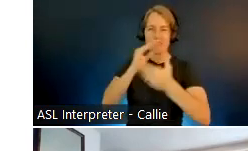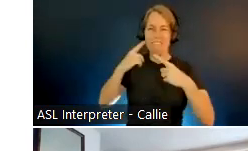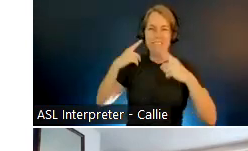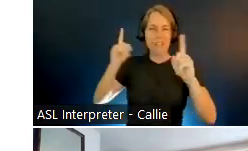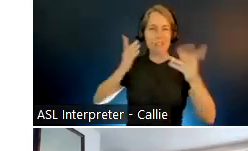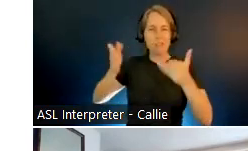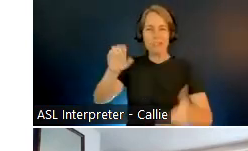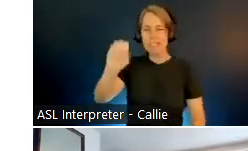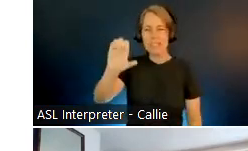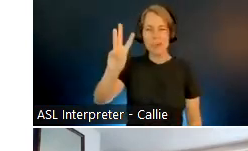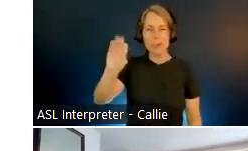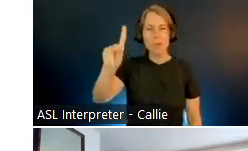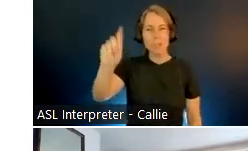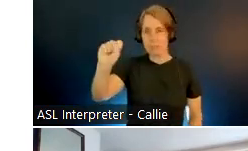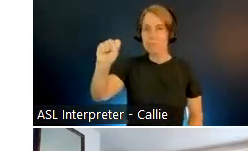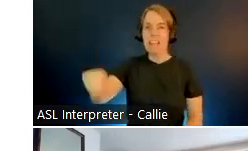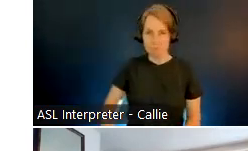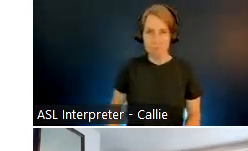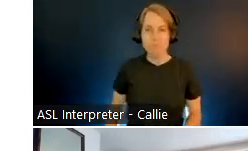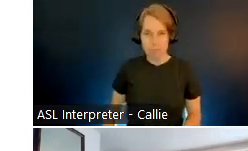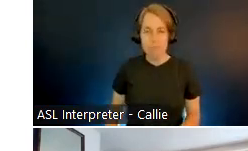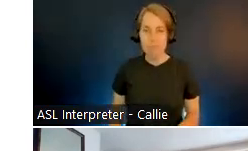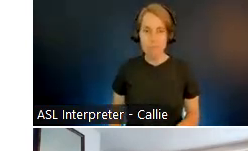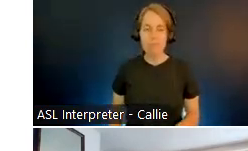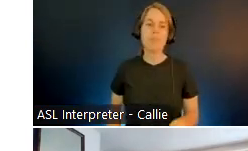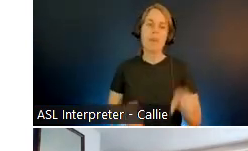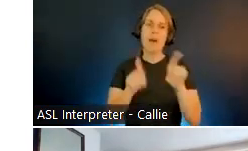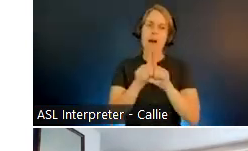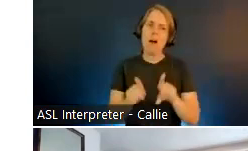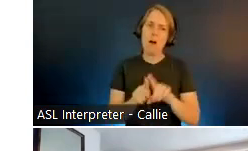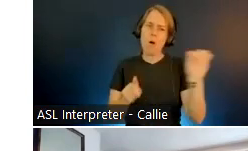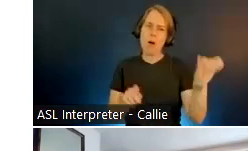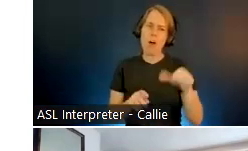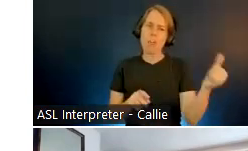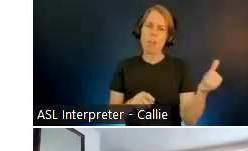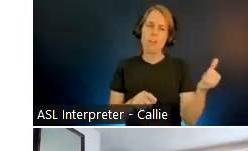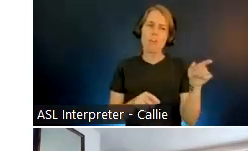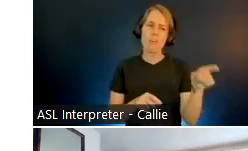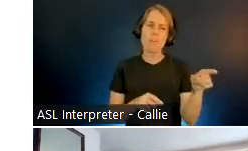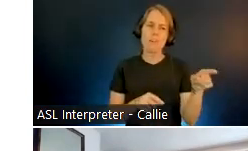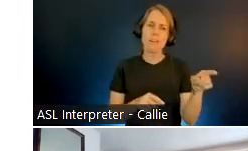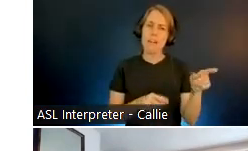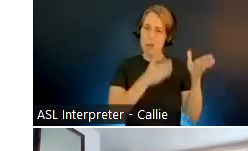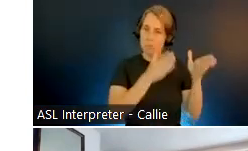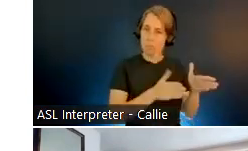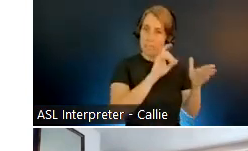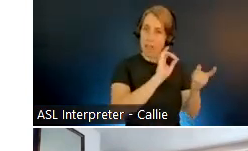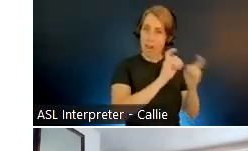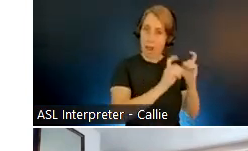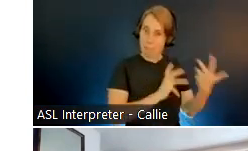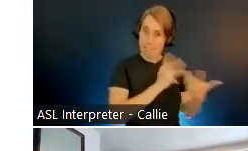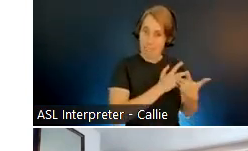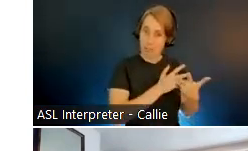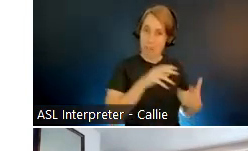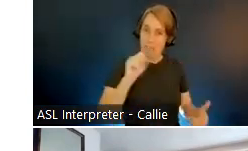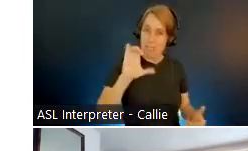from SC Works. We've also gotten involved in a couple of situations where the individual needed some accommodations from